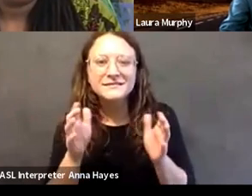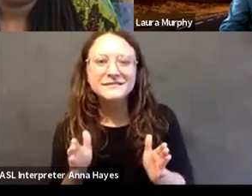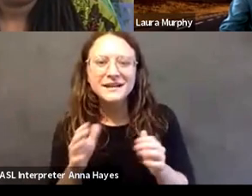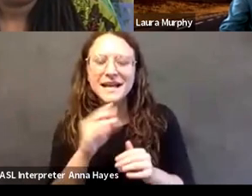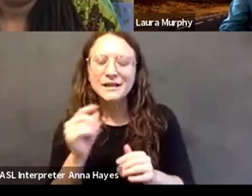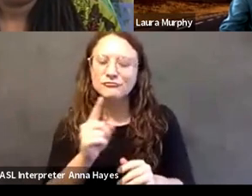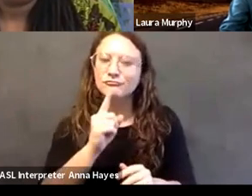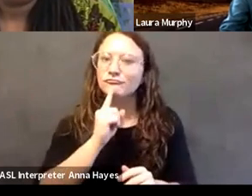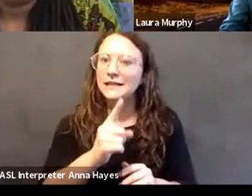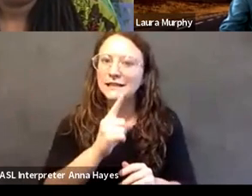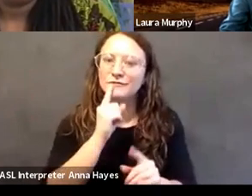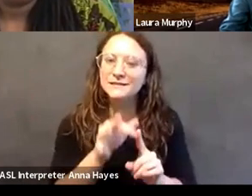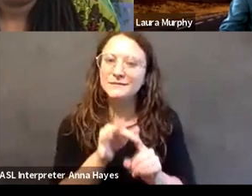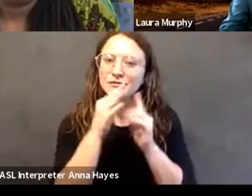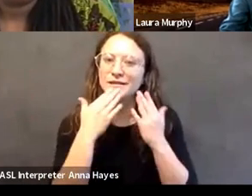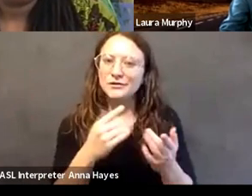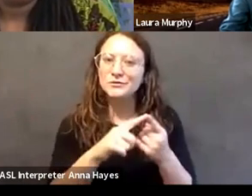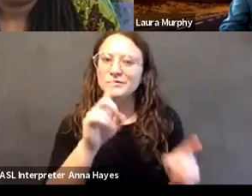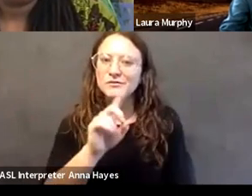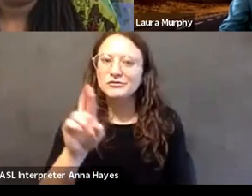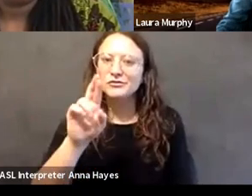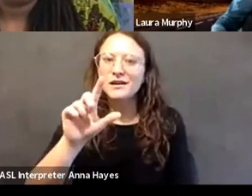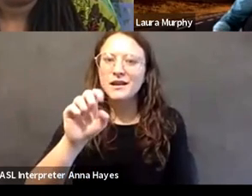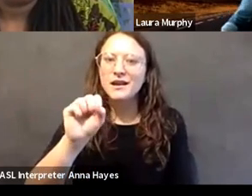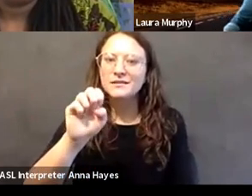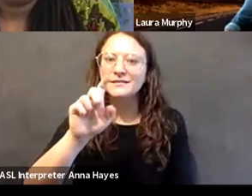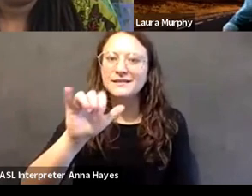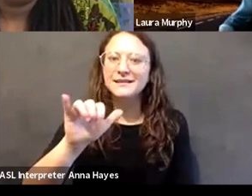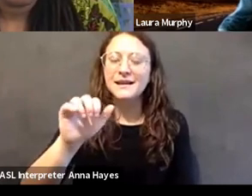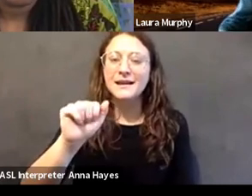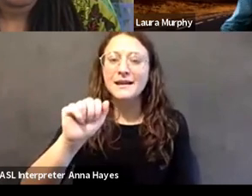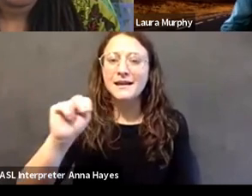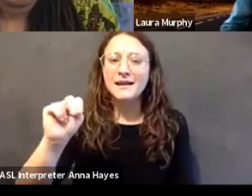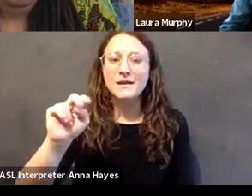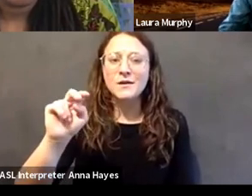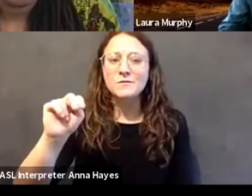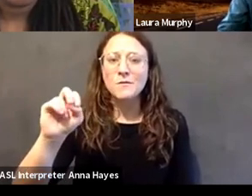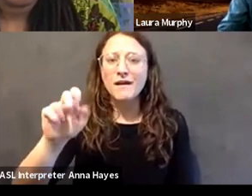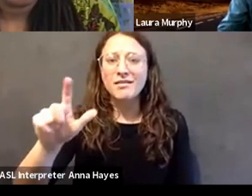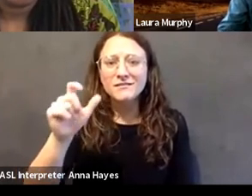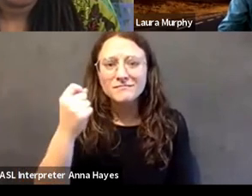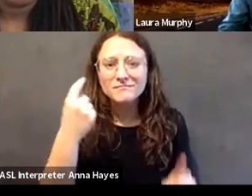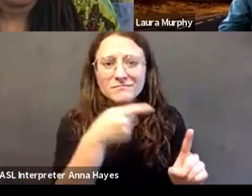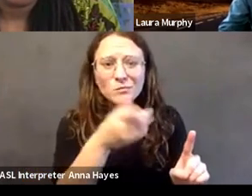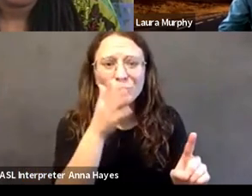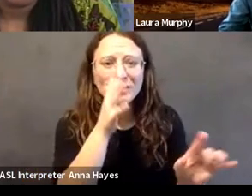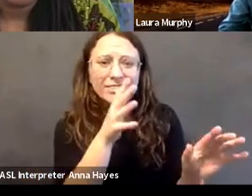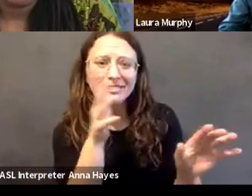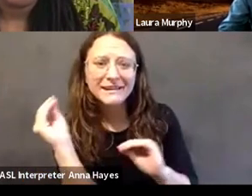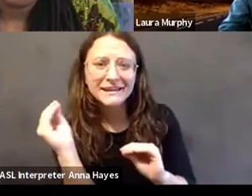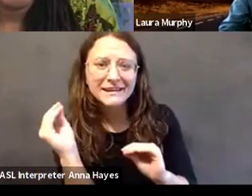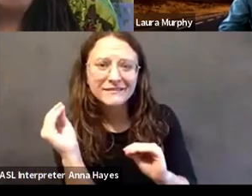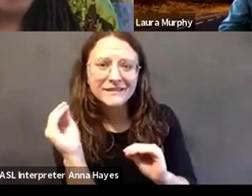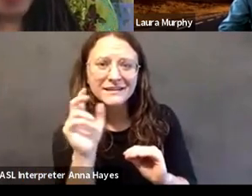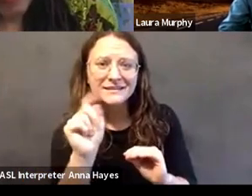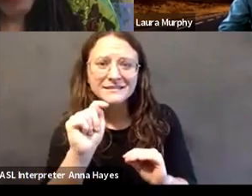you to Dr. Lesley-Ann Noel. She will be leaving the Taylor Center. So she will